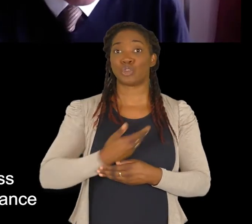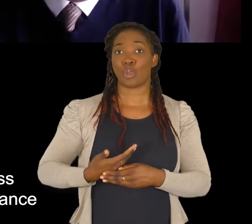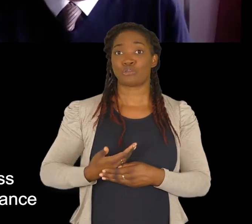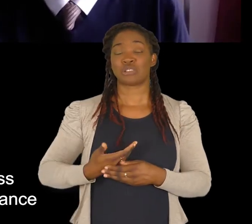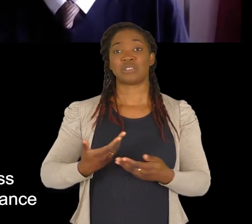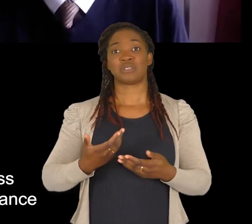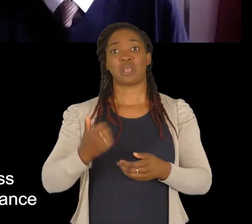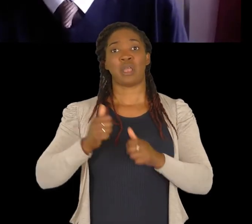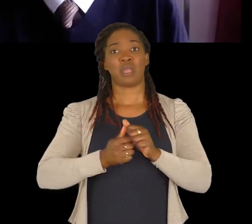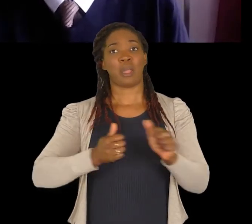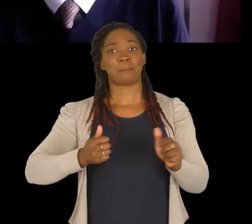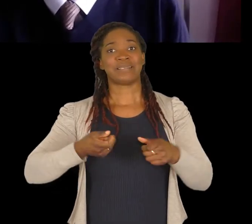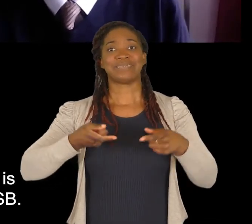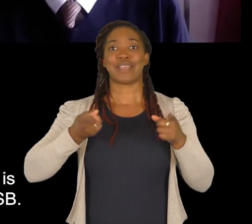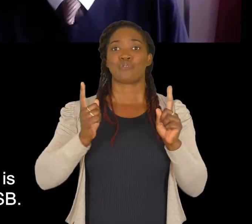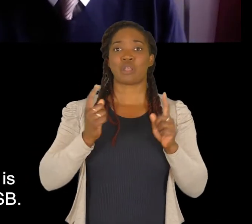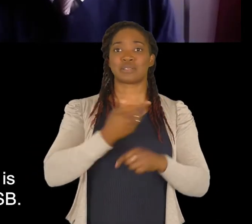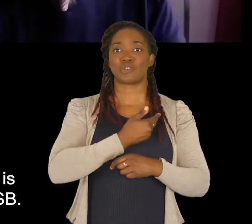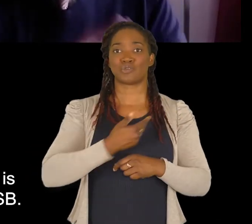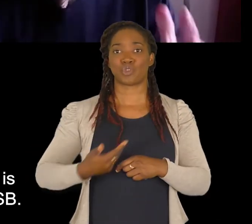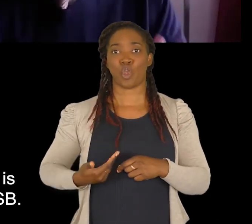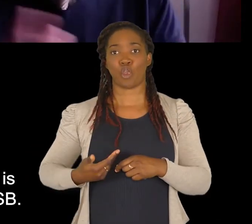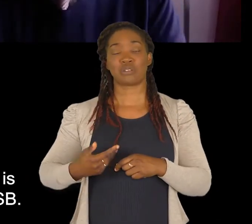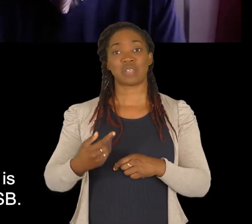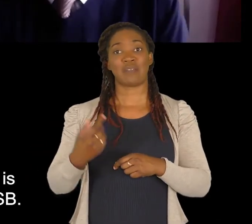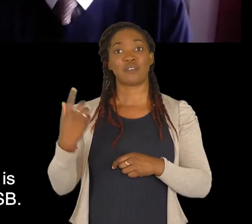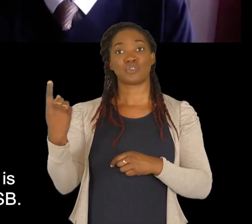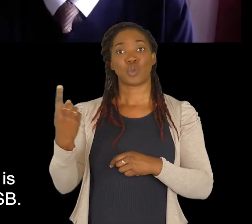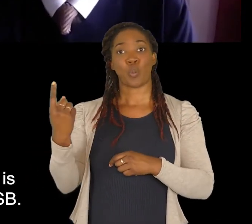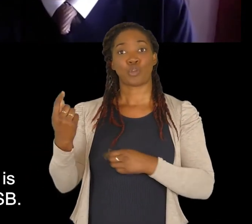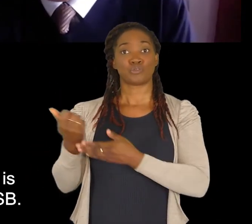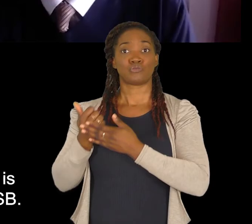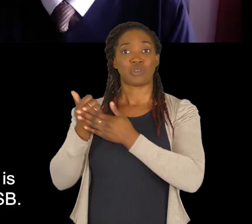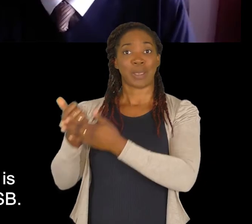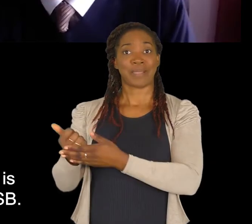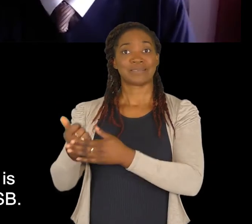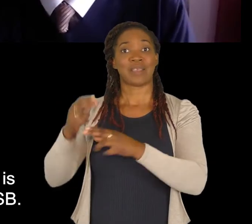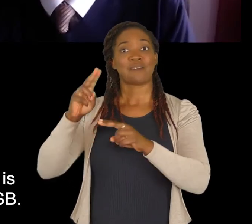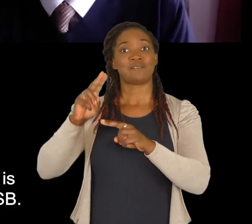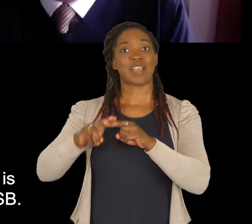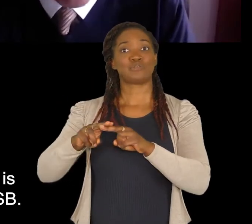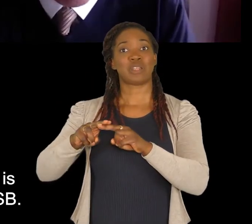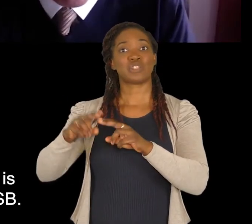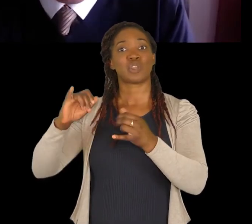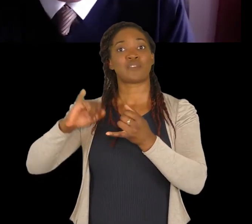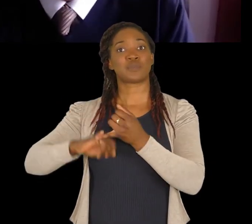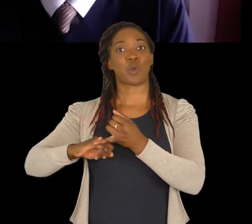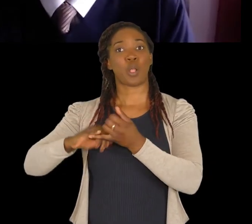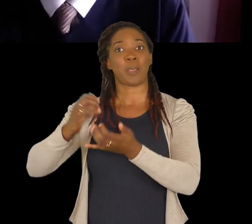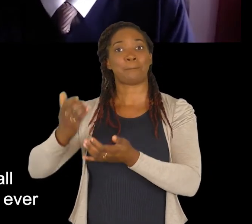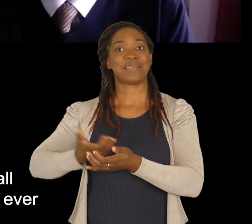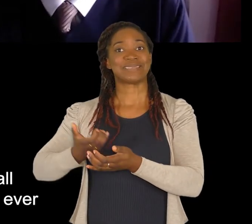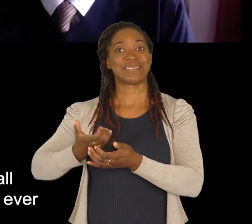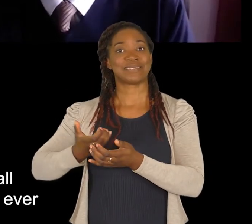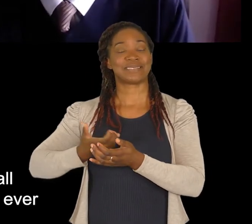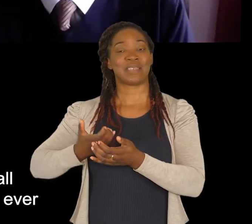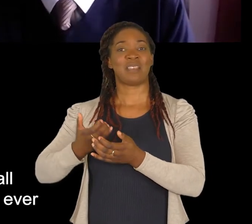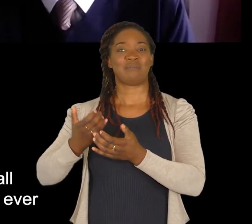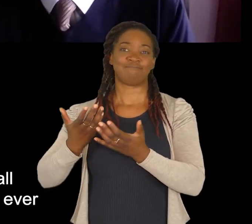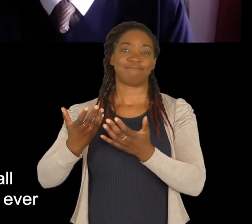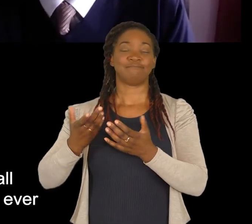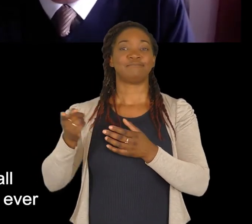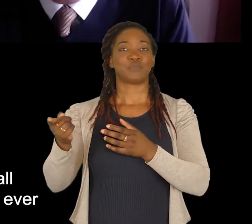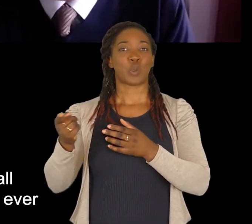company director insurance, and somebody I'd like to recommend here is the Federation of Small Businesses, the FSB. I think they